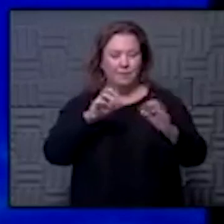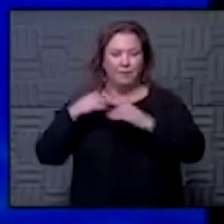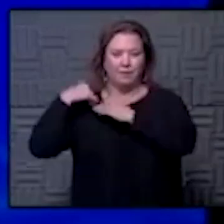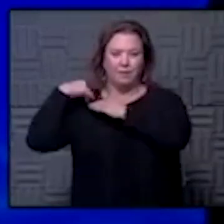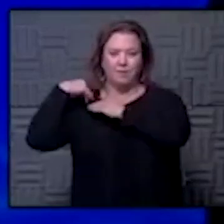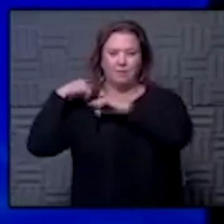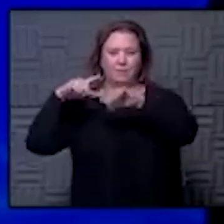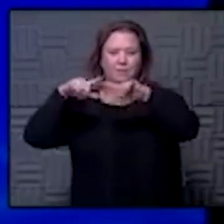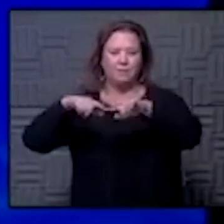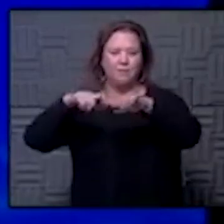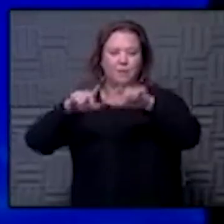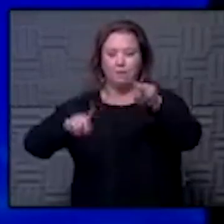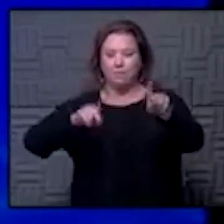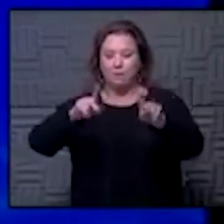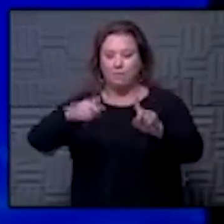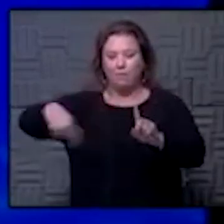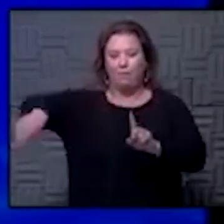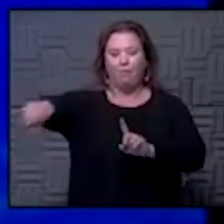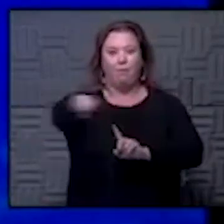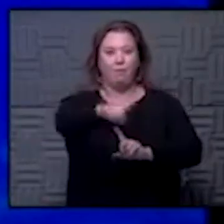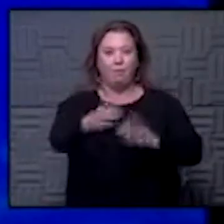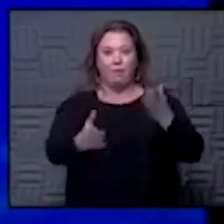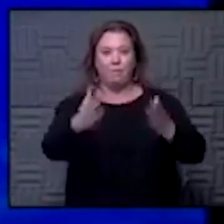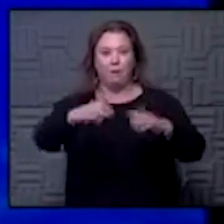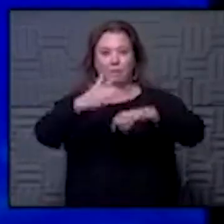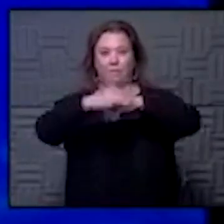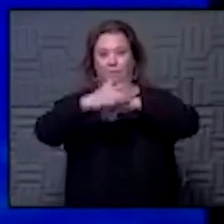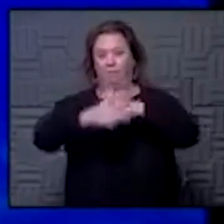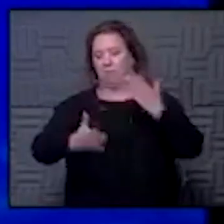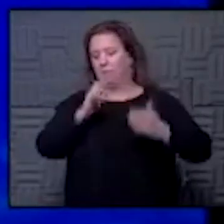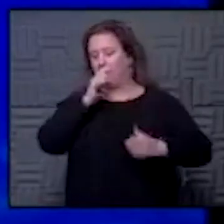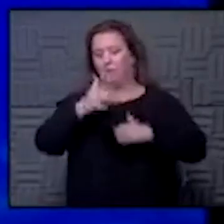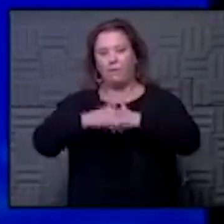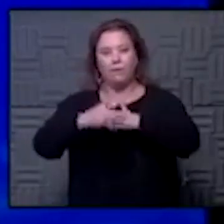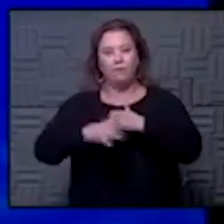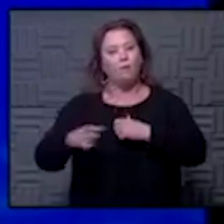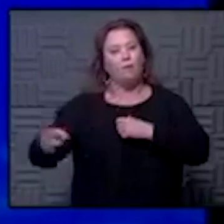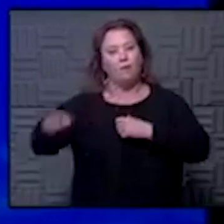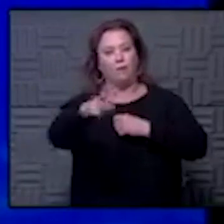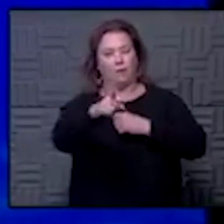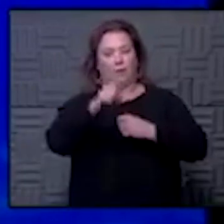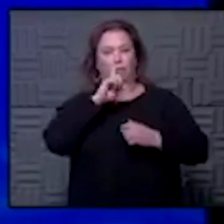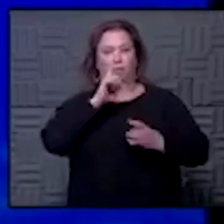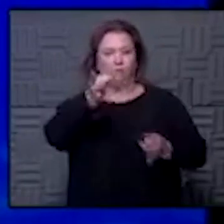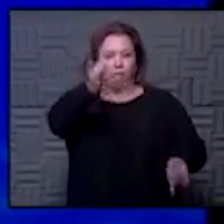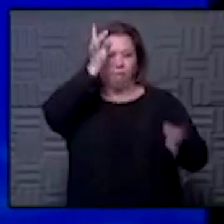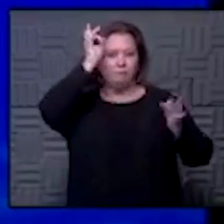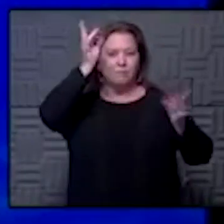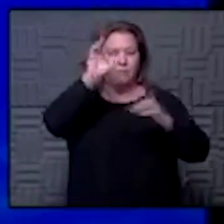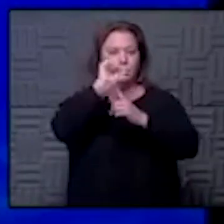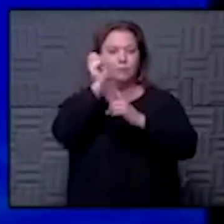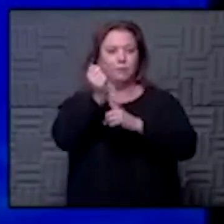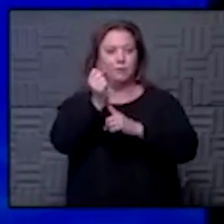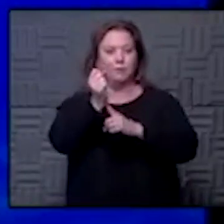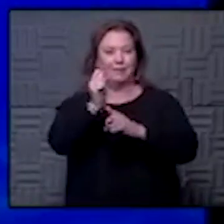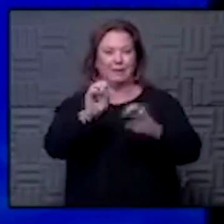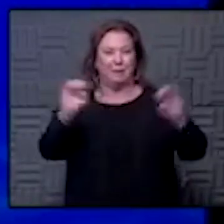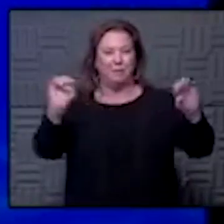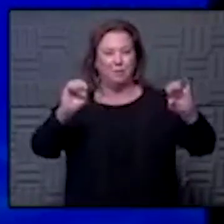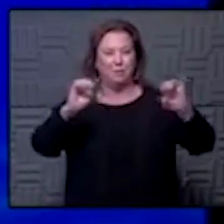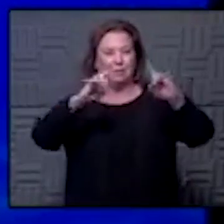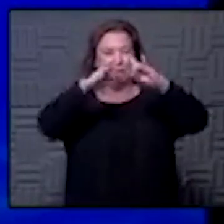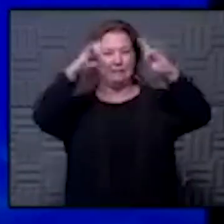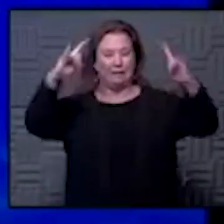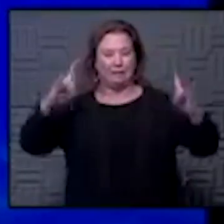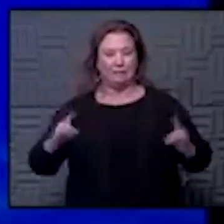labor that may or may not be available. They rely to some degree even upon the most extreme situations about emergency MASH tents. The